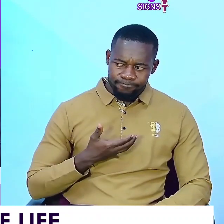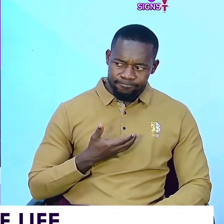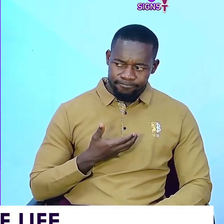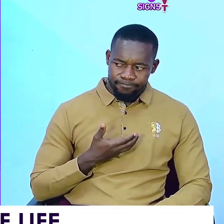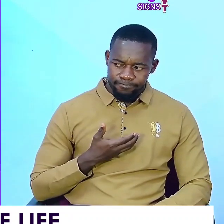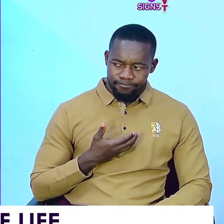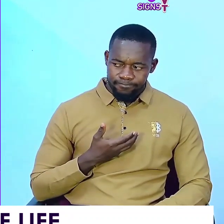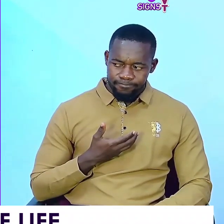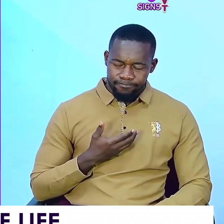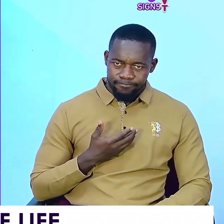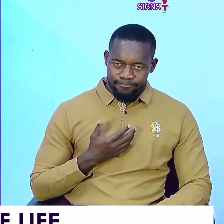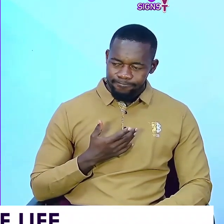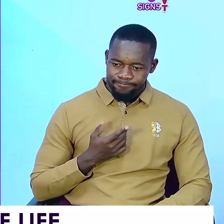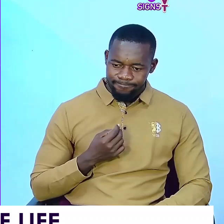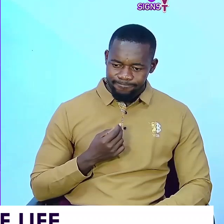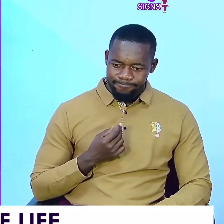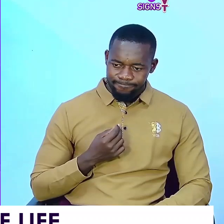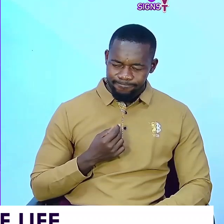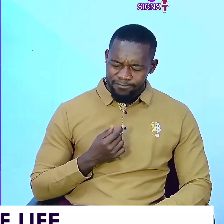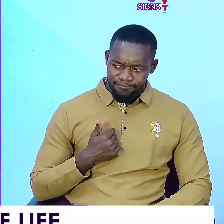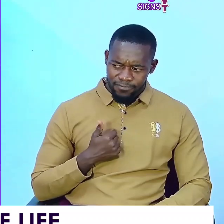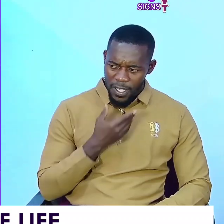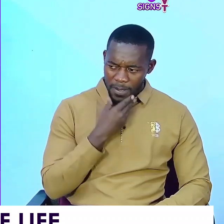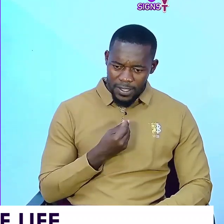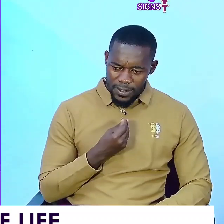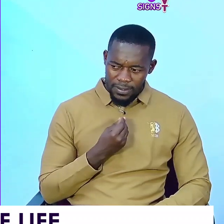and that is when you start saying, I'm the man here.